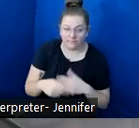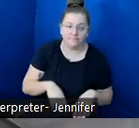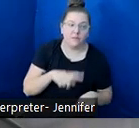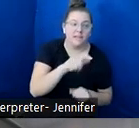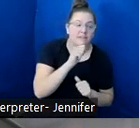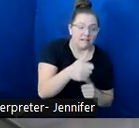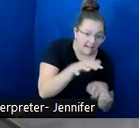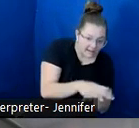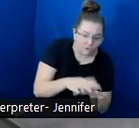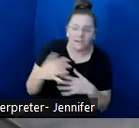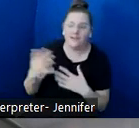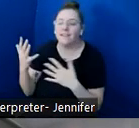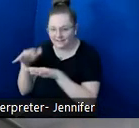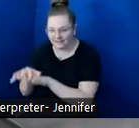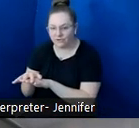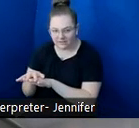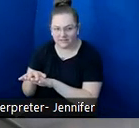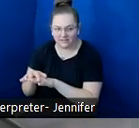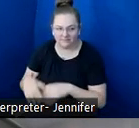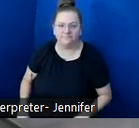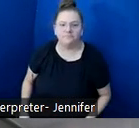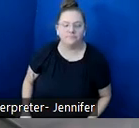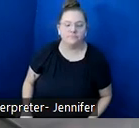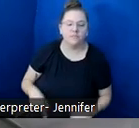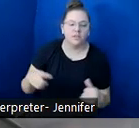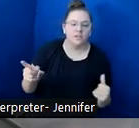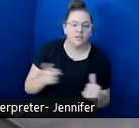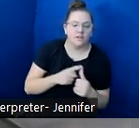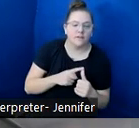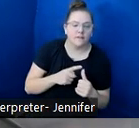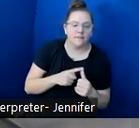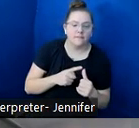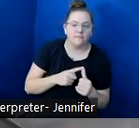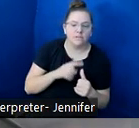and the integrated. First, we'll talk about the non-integrated,